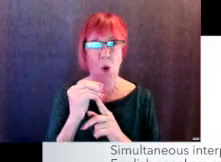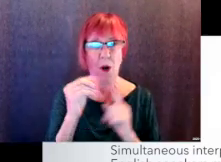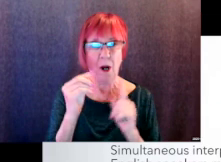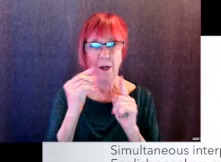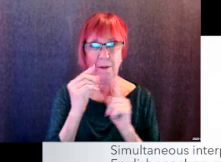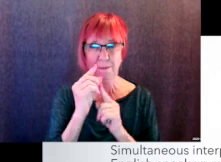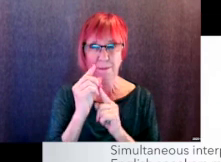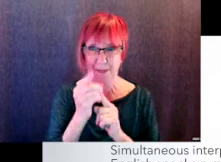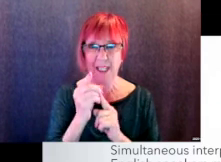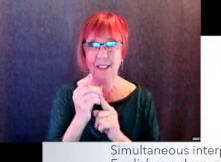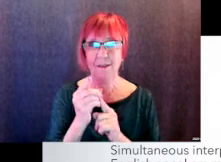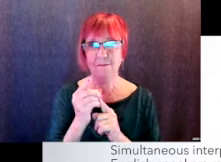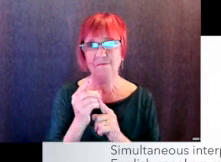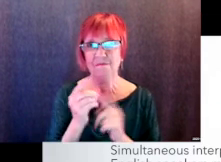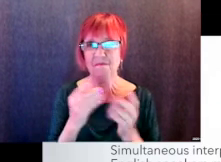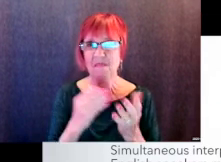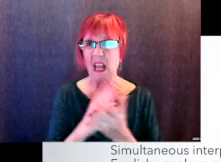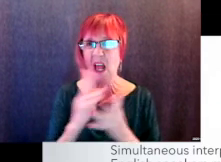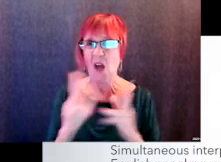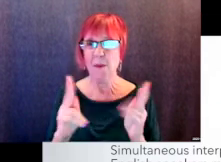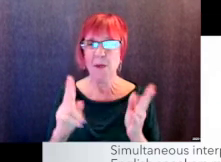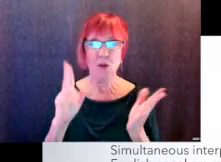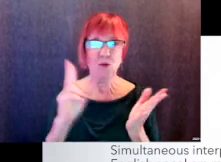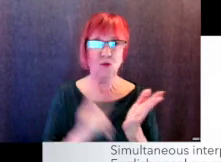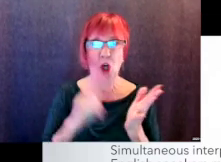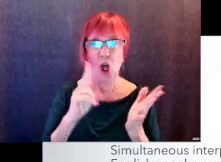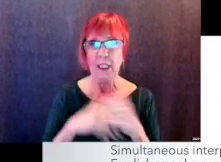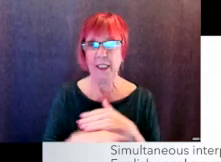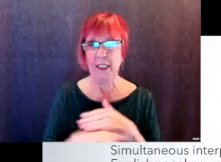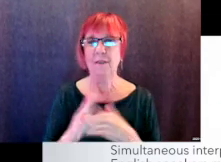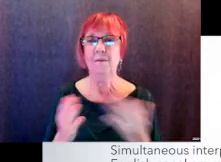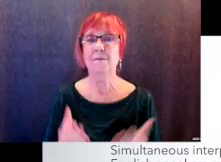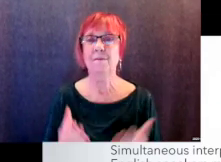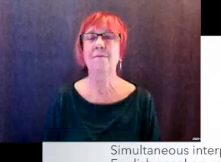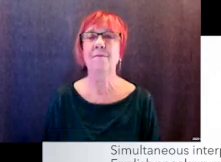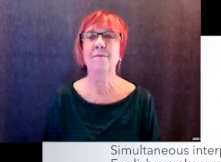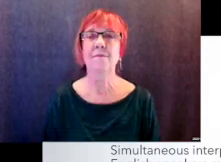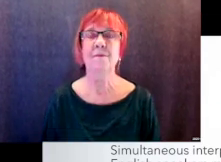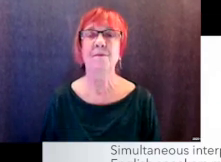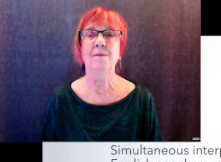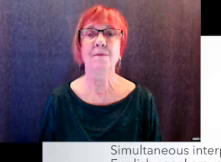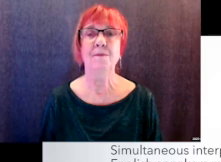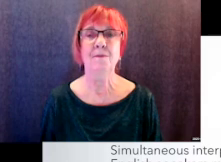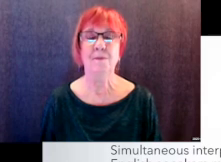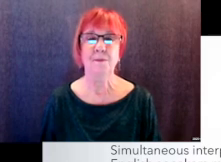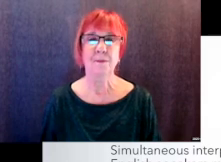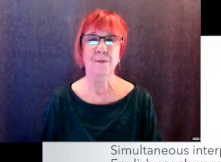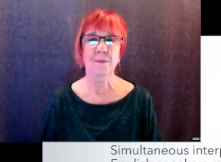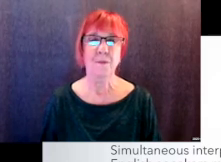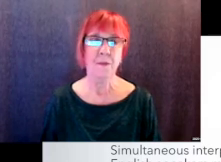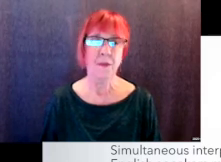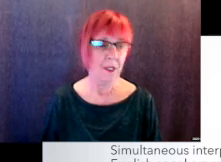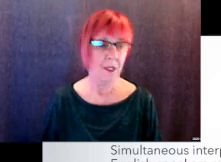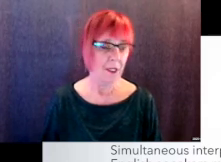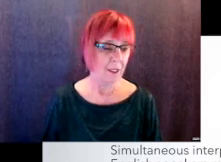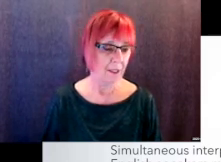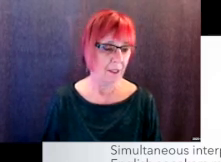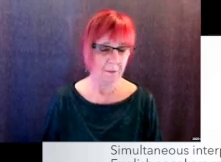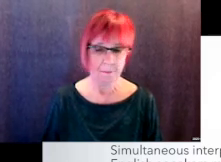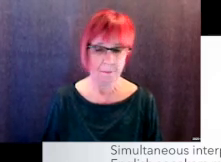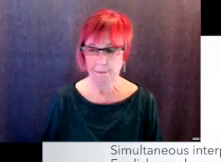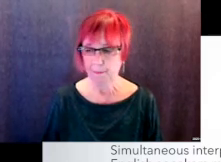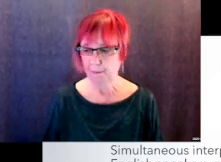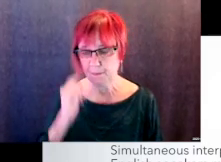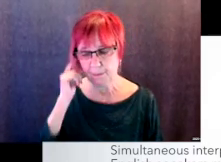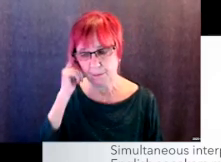Buenas tardes, gracias por acompañarnos. Estaremos dando interpretación al español de forma simultánea. Le vamos a dar las instrucciones